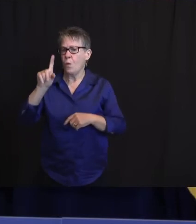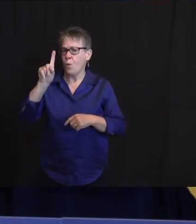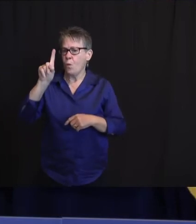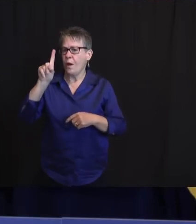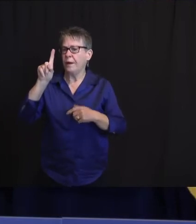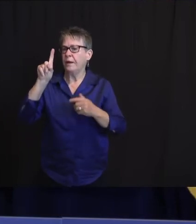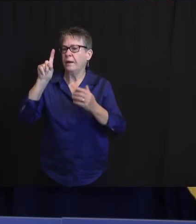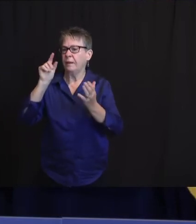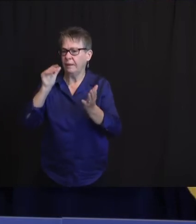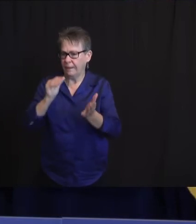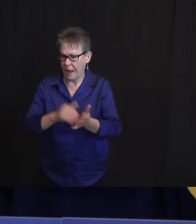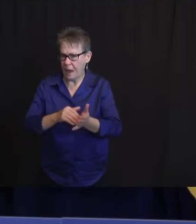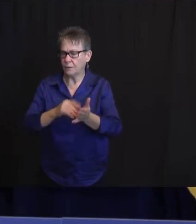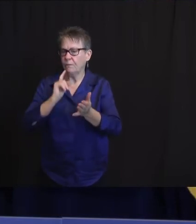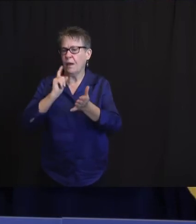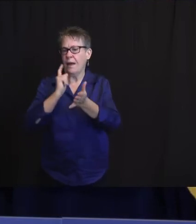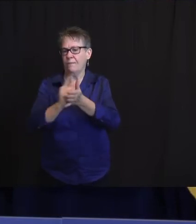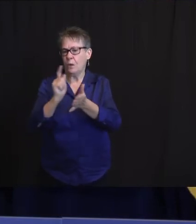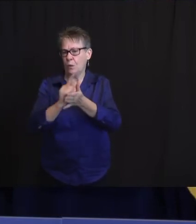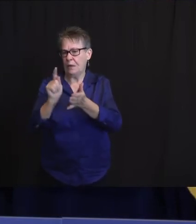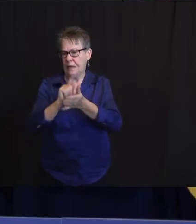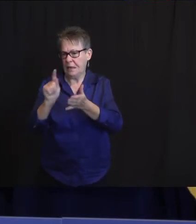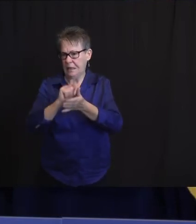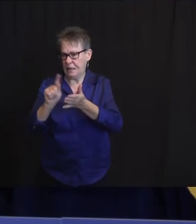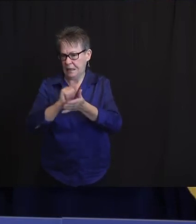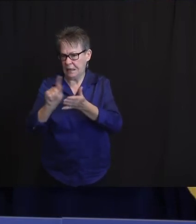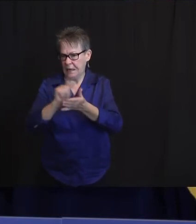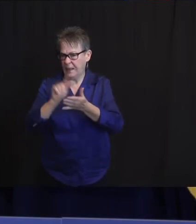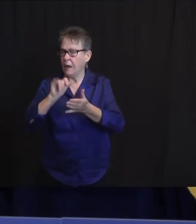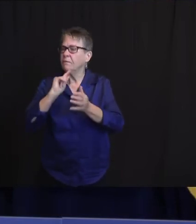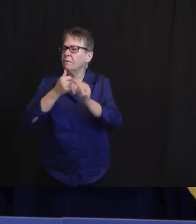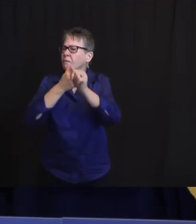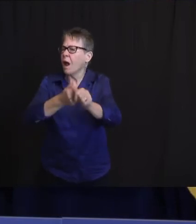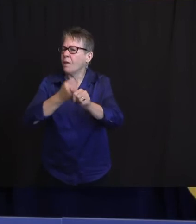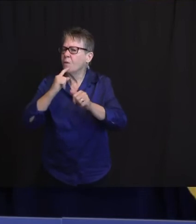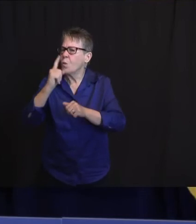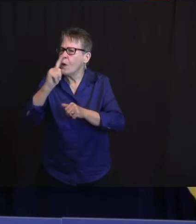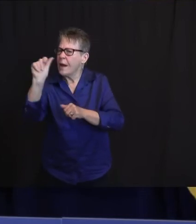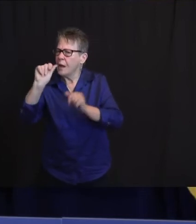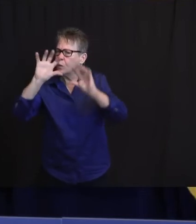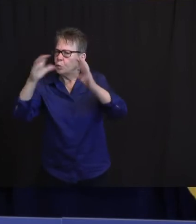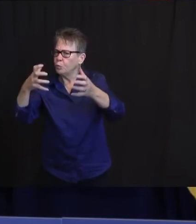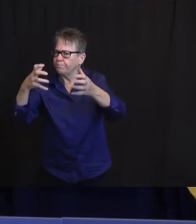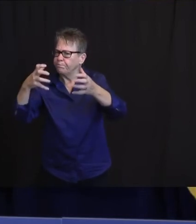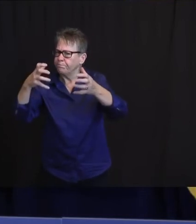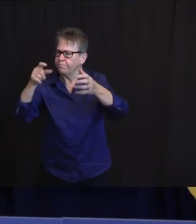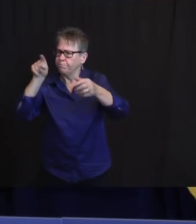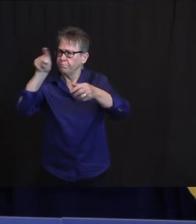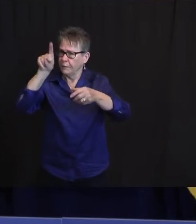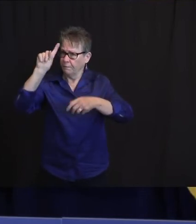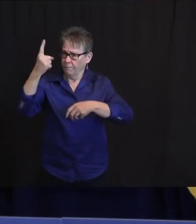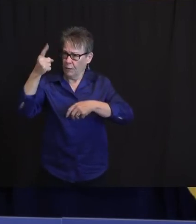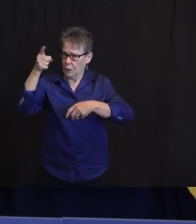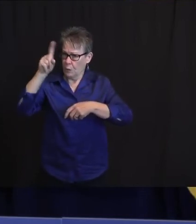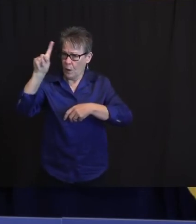1A population. Vaccination sites will continue to be updated at